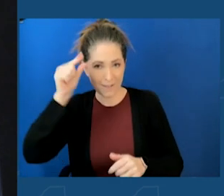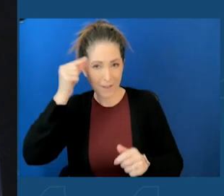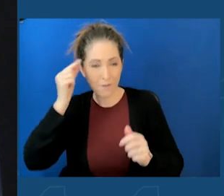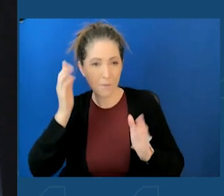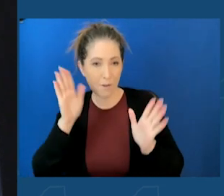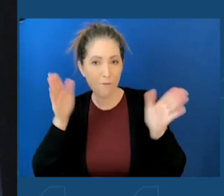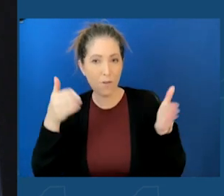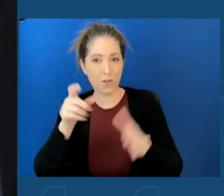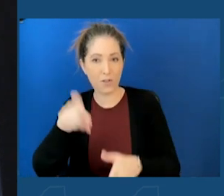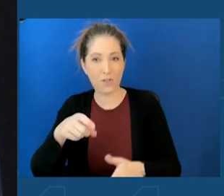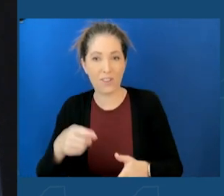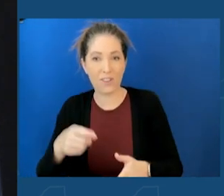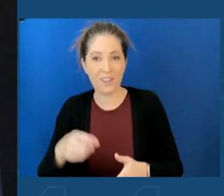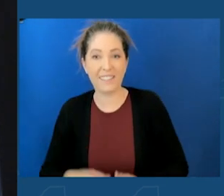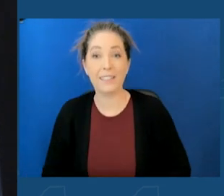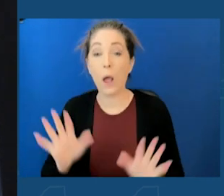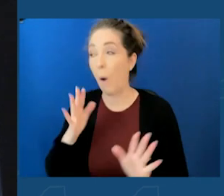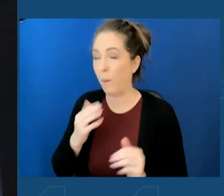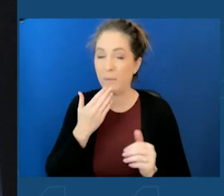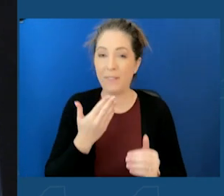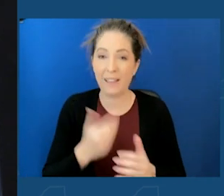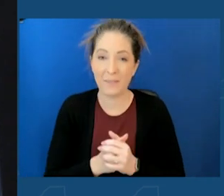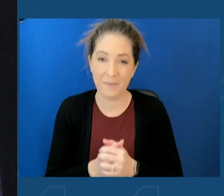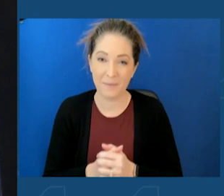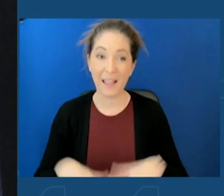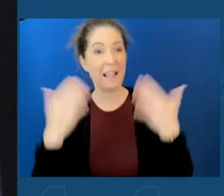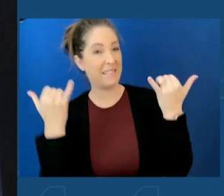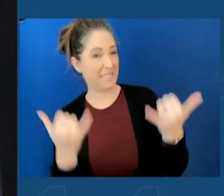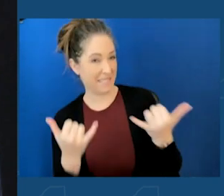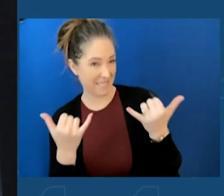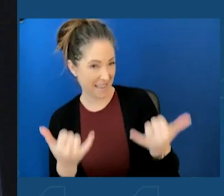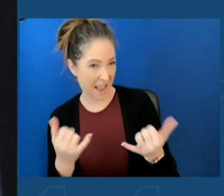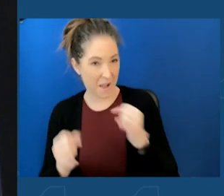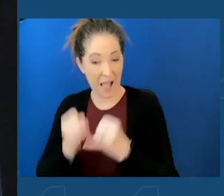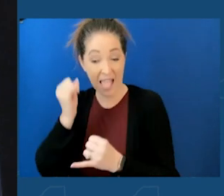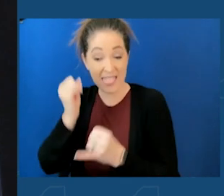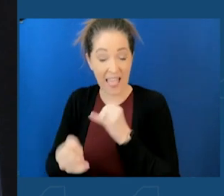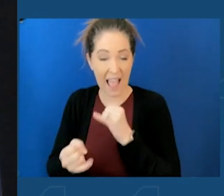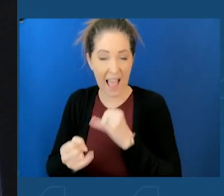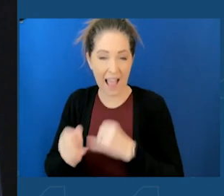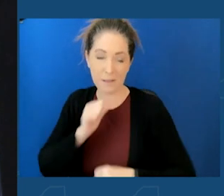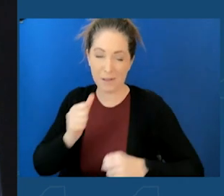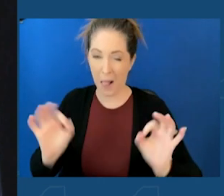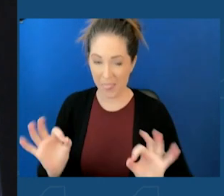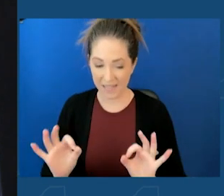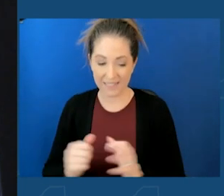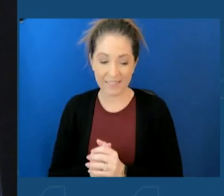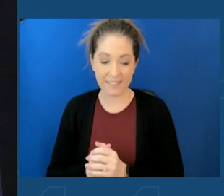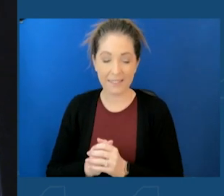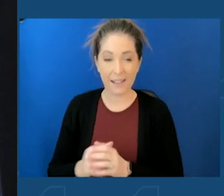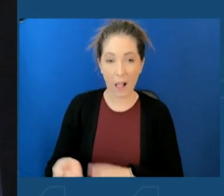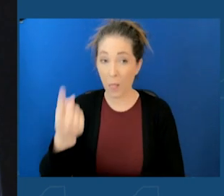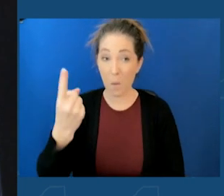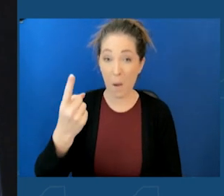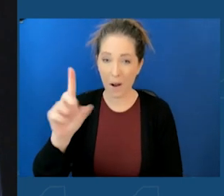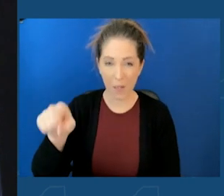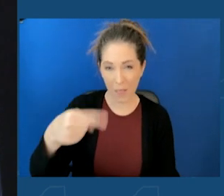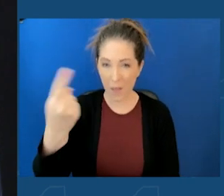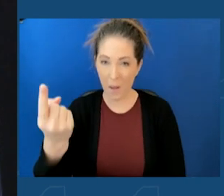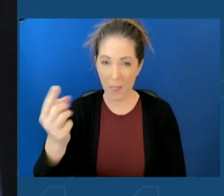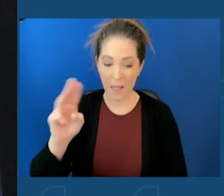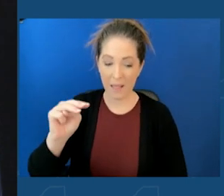Oh, and now, last but not least, the one and only Matthew Arison from